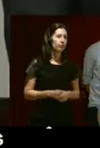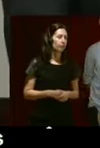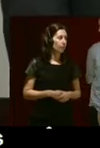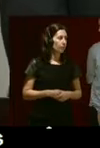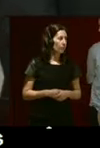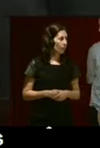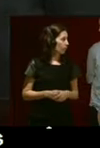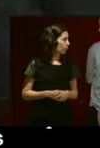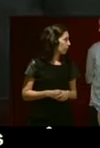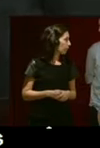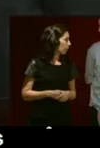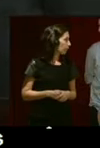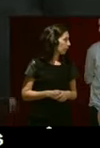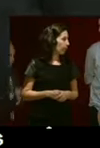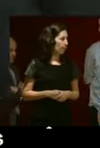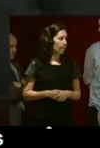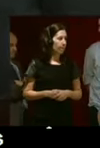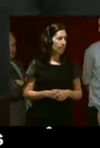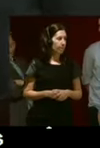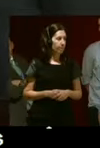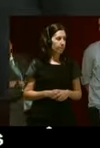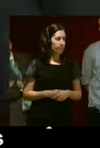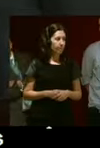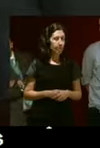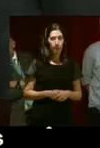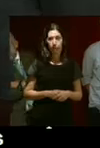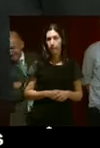quite clear. Thank you very much for your question.